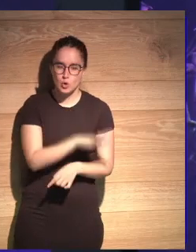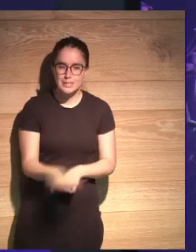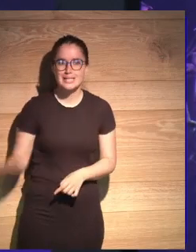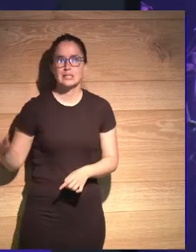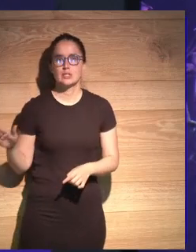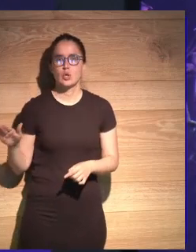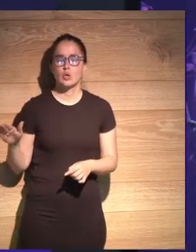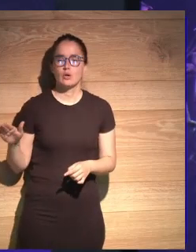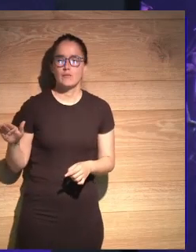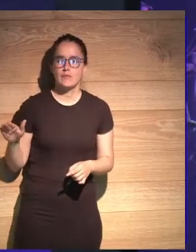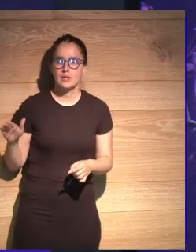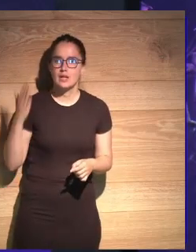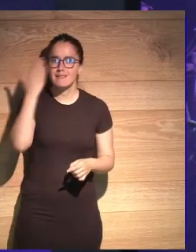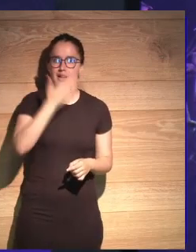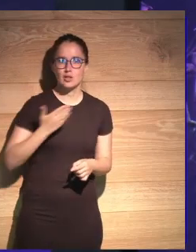prepare